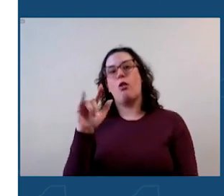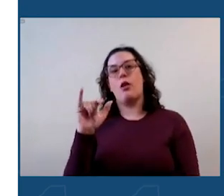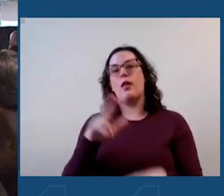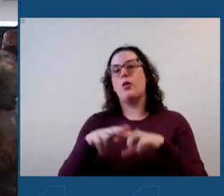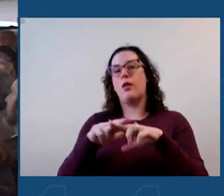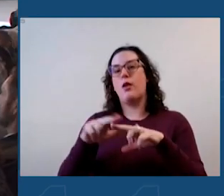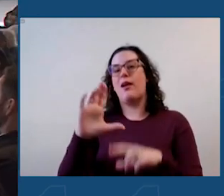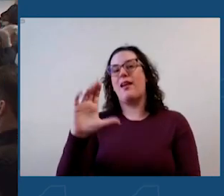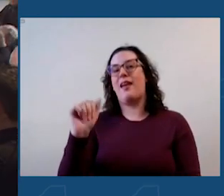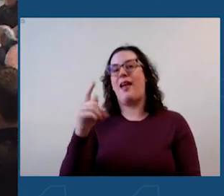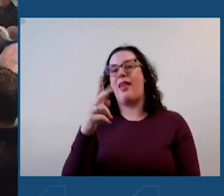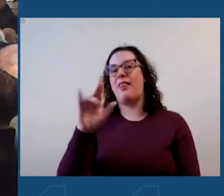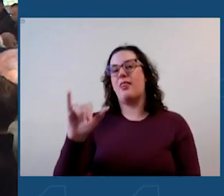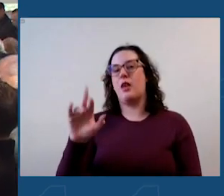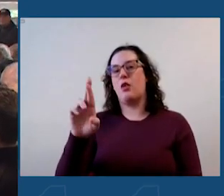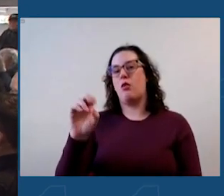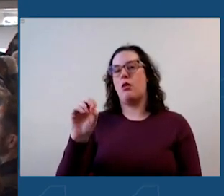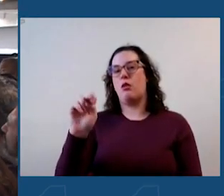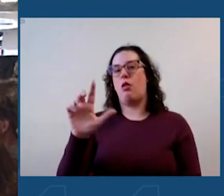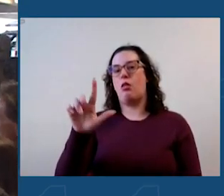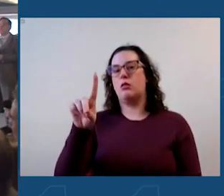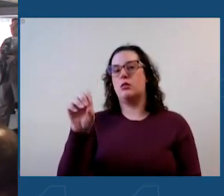Rinaldi.